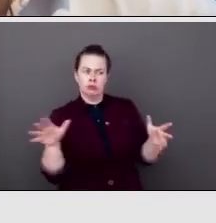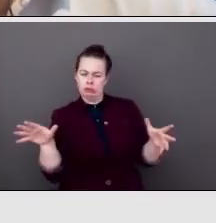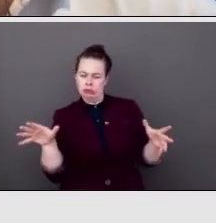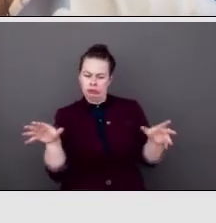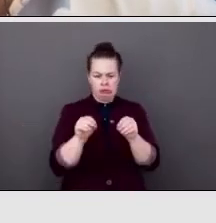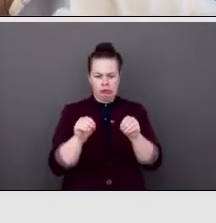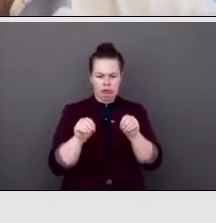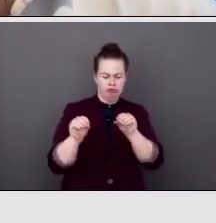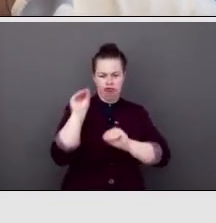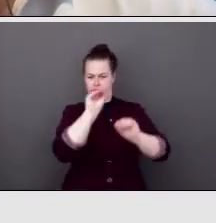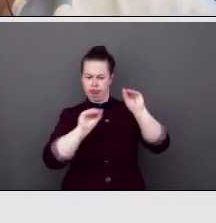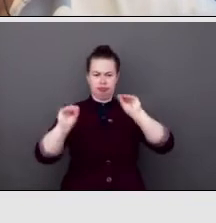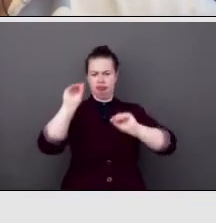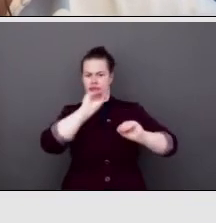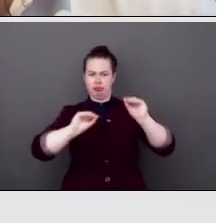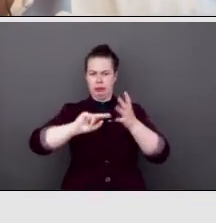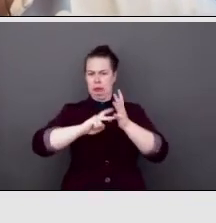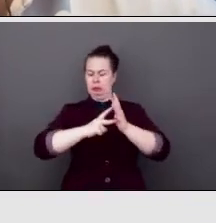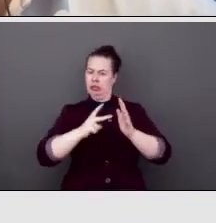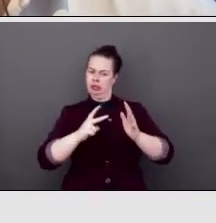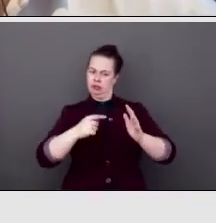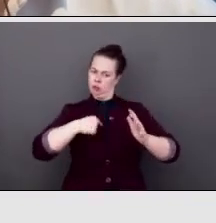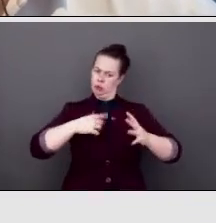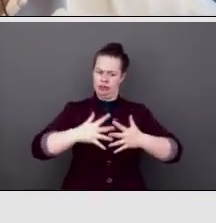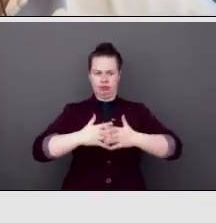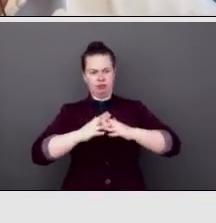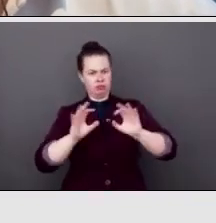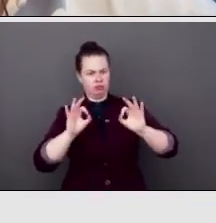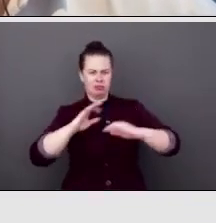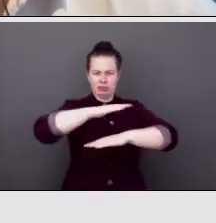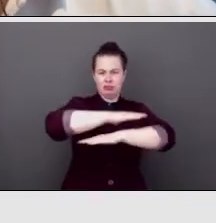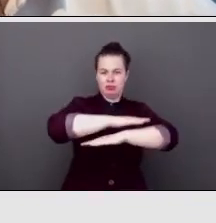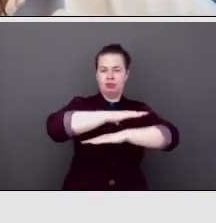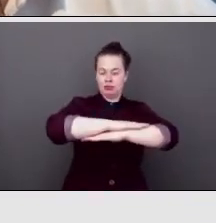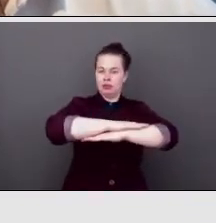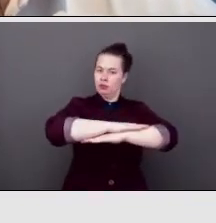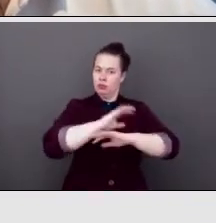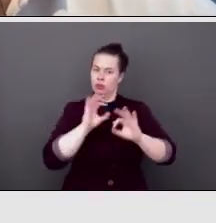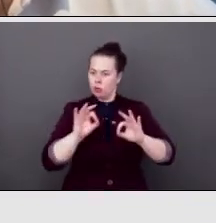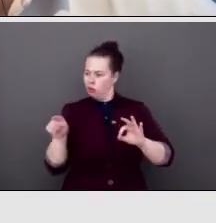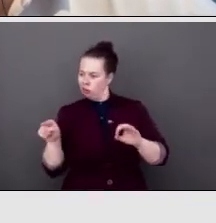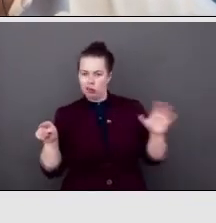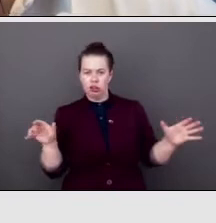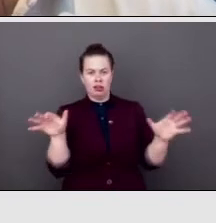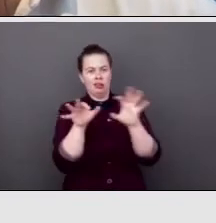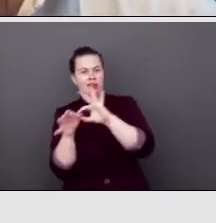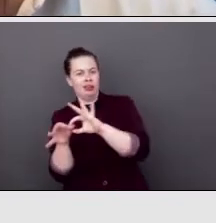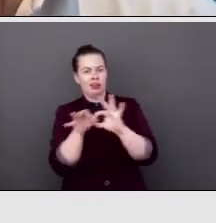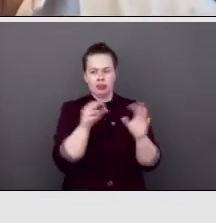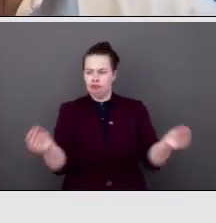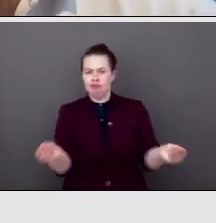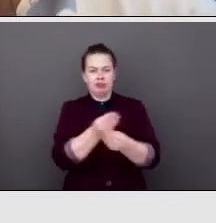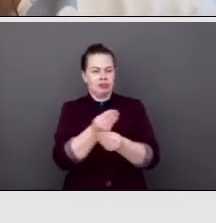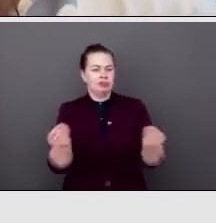all this needs to be somehow organized so that we can manage at the end to have an a proper interoperability information